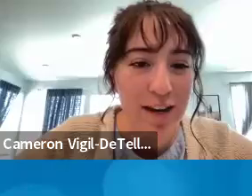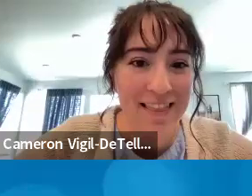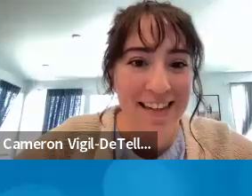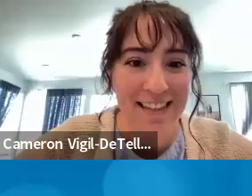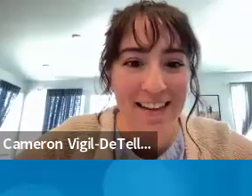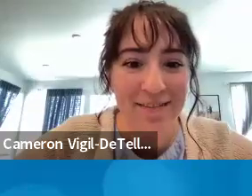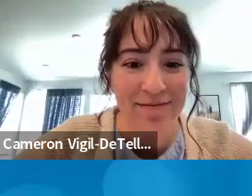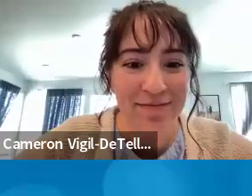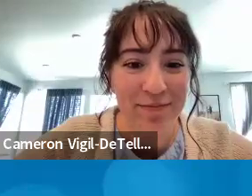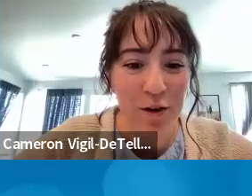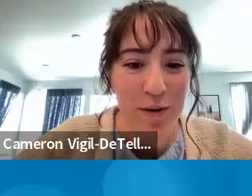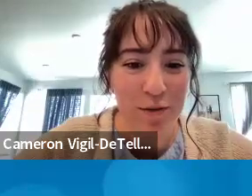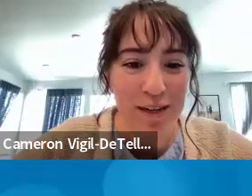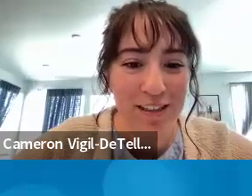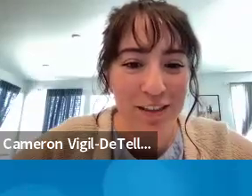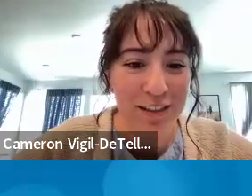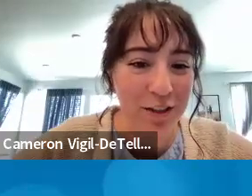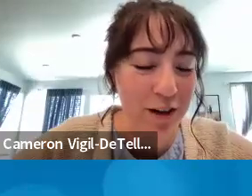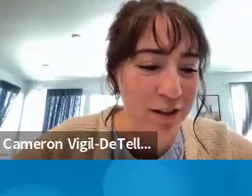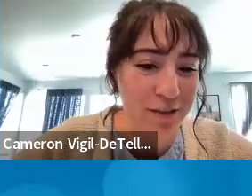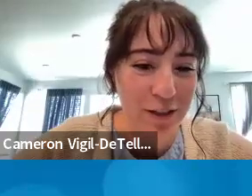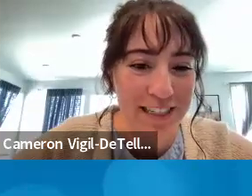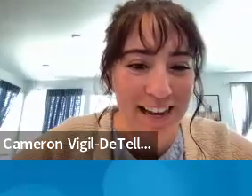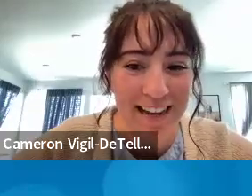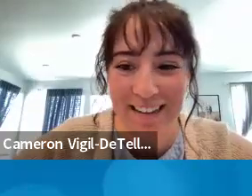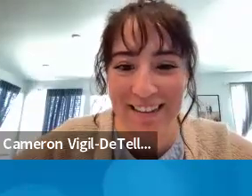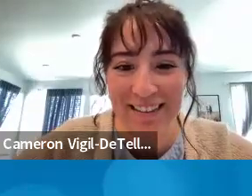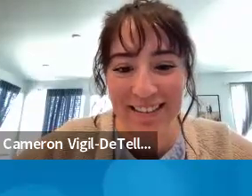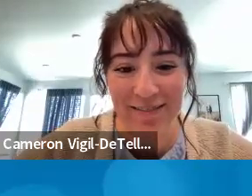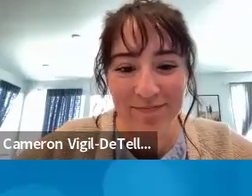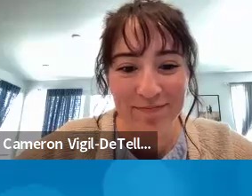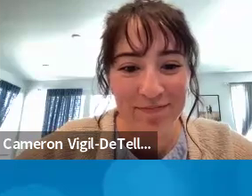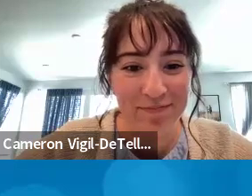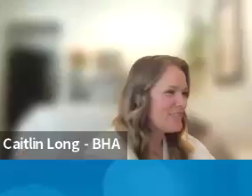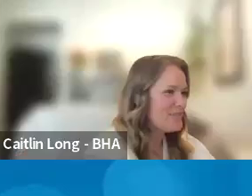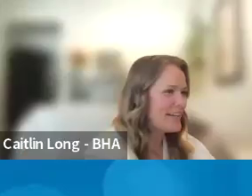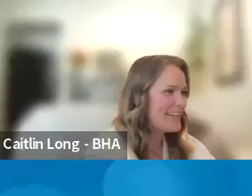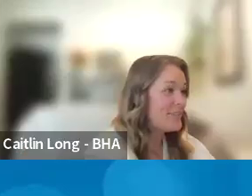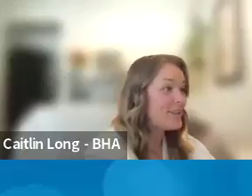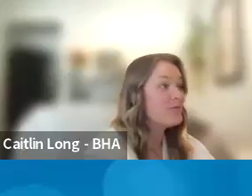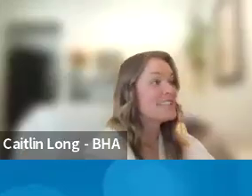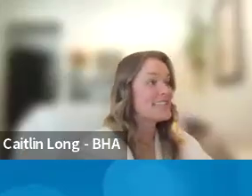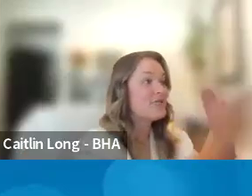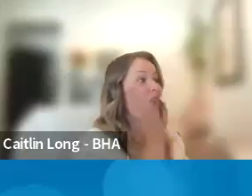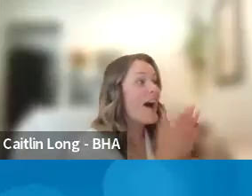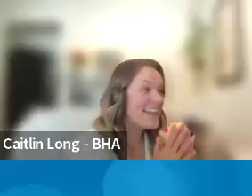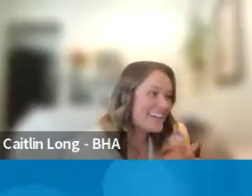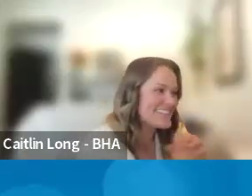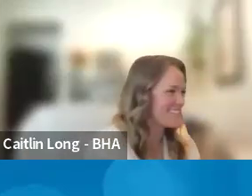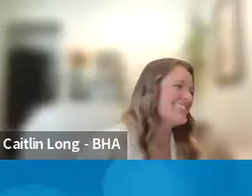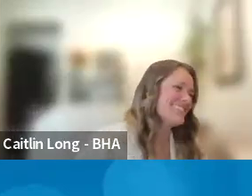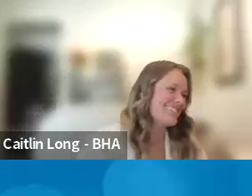Yeah. Great. Thanks, Seth. I hope everyone has a great rest of your day. Thank you, everybody. Looking forward to see you